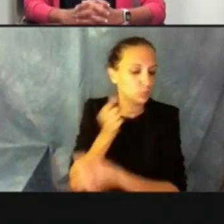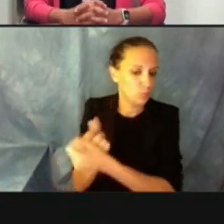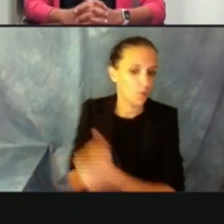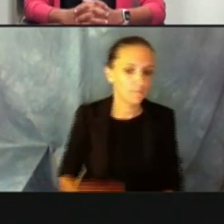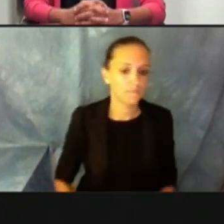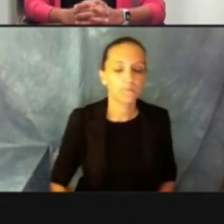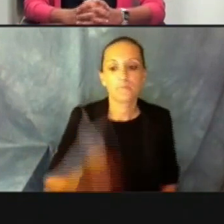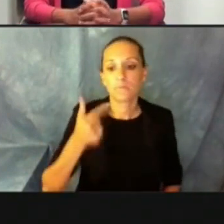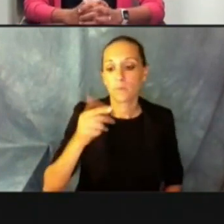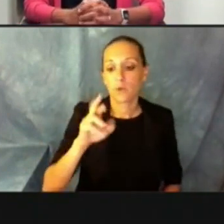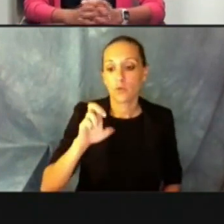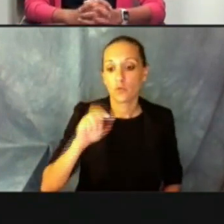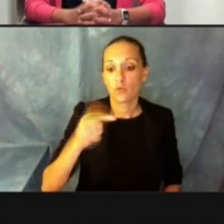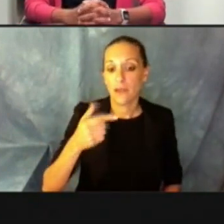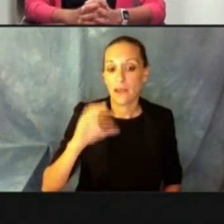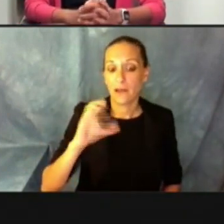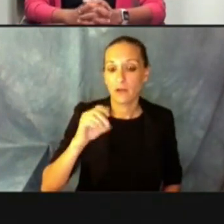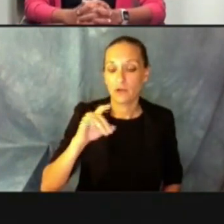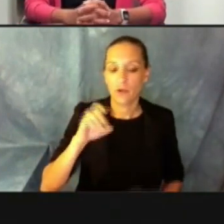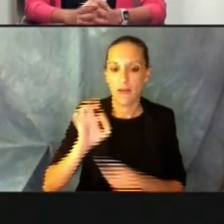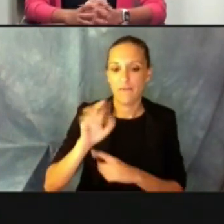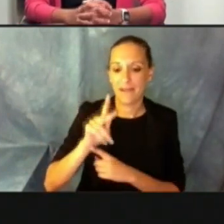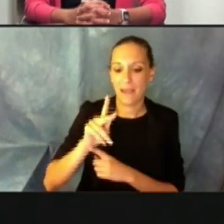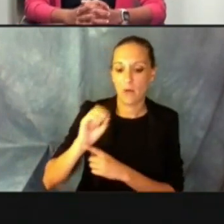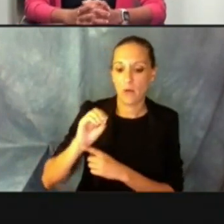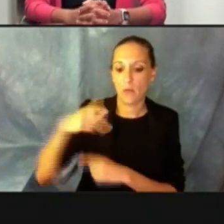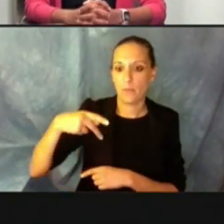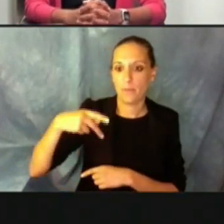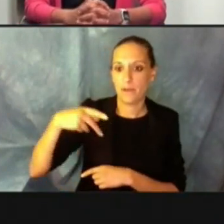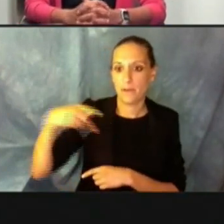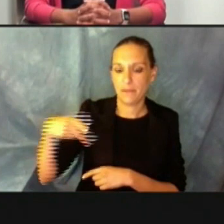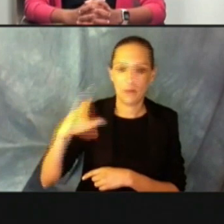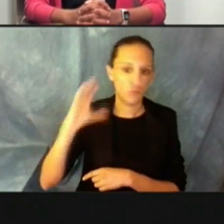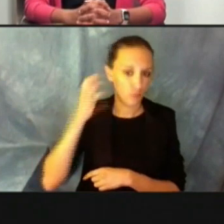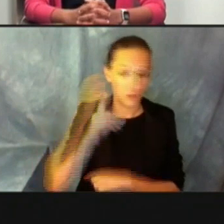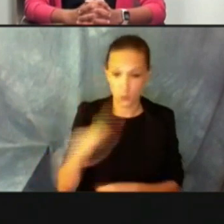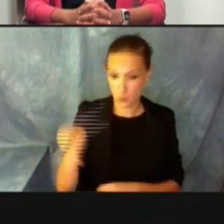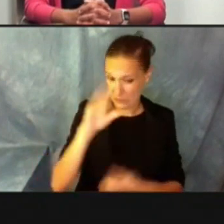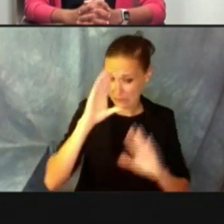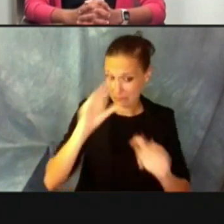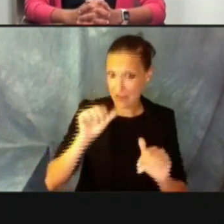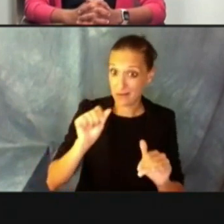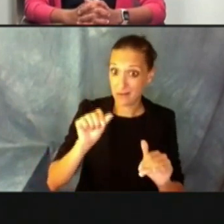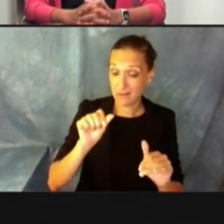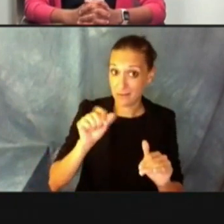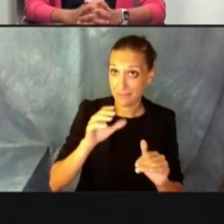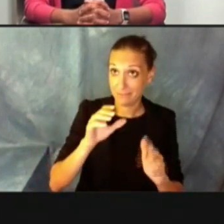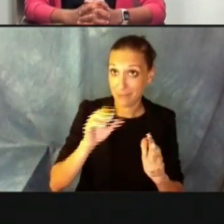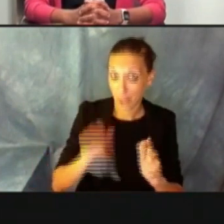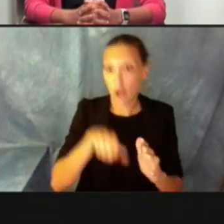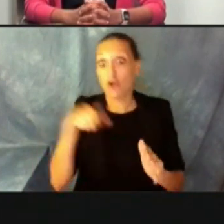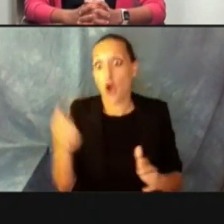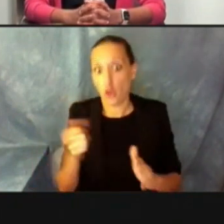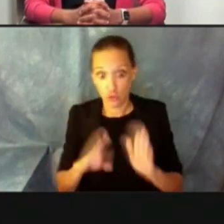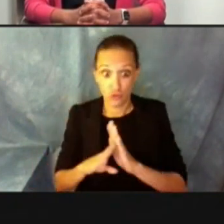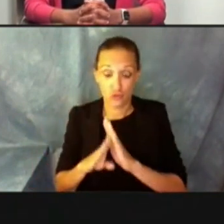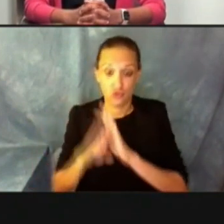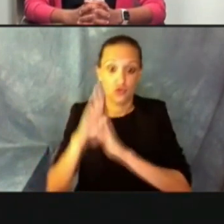Greg Ciotti of KOOP Radio, do you expect another surge caused